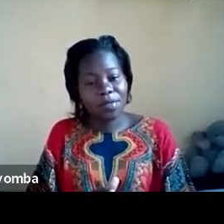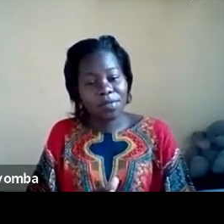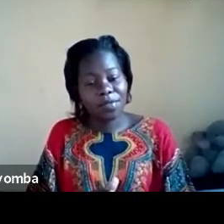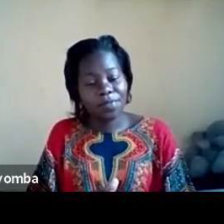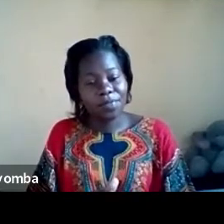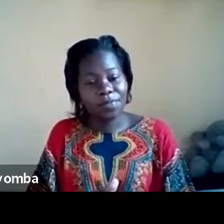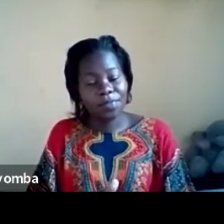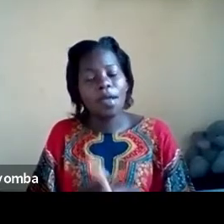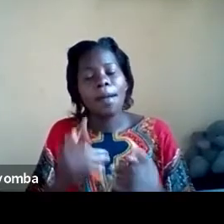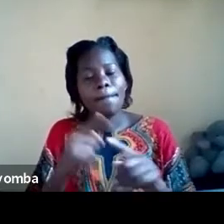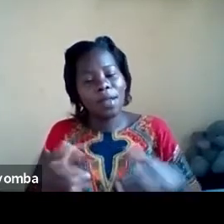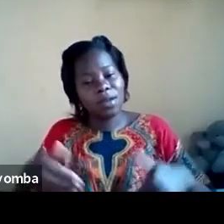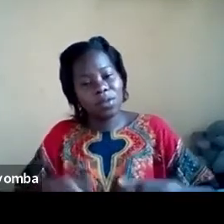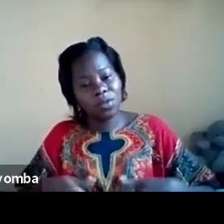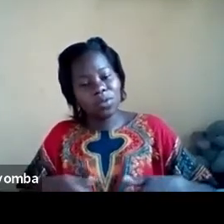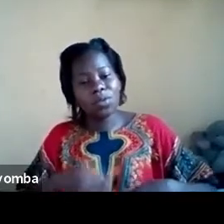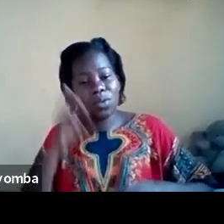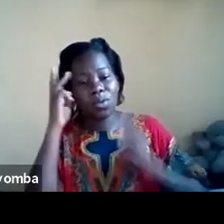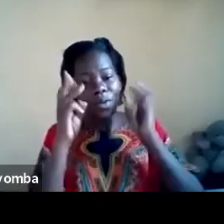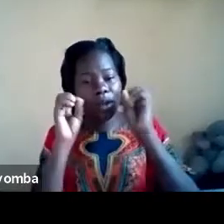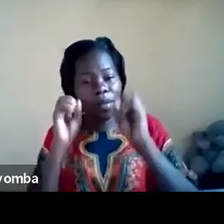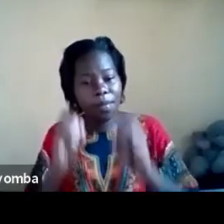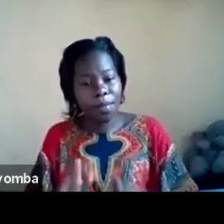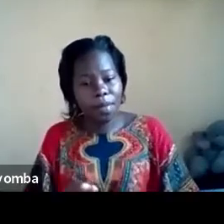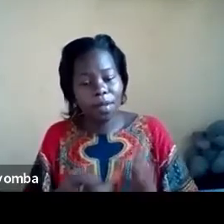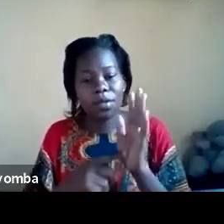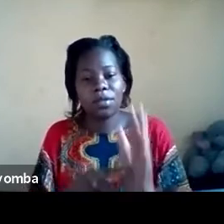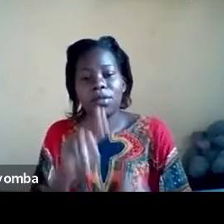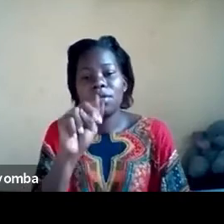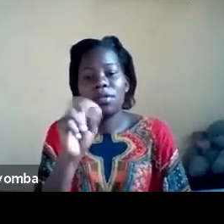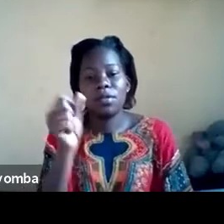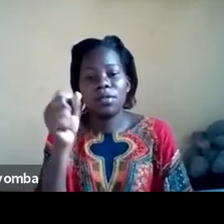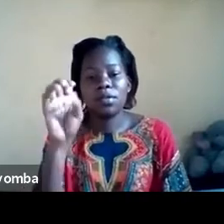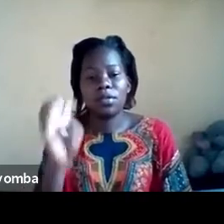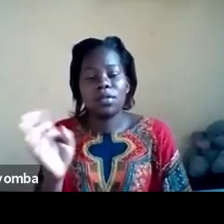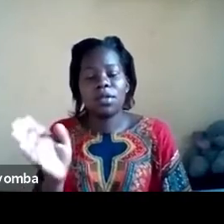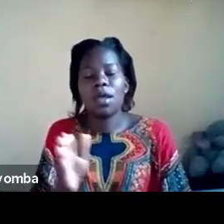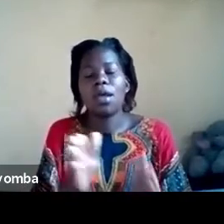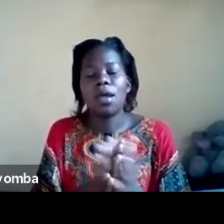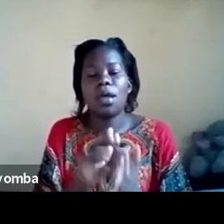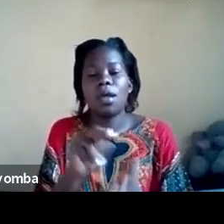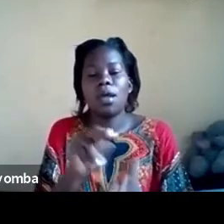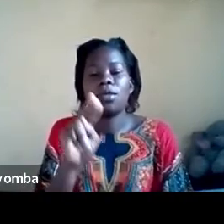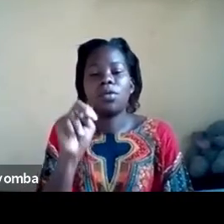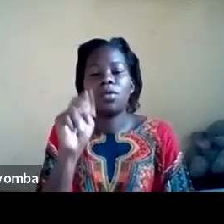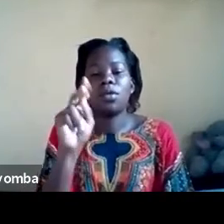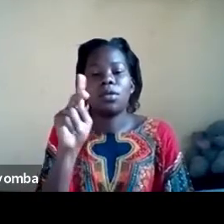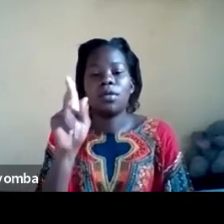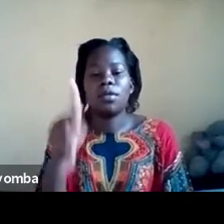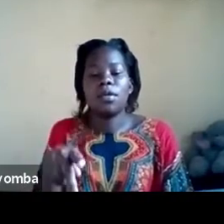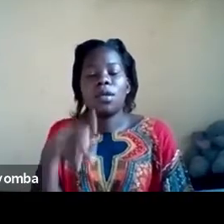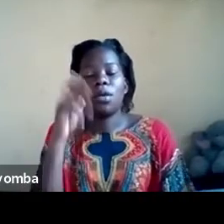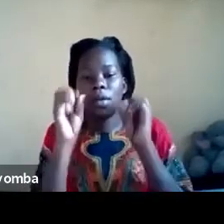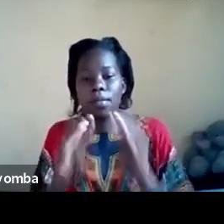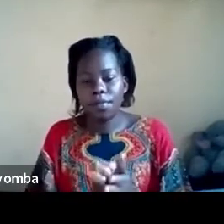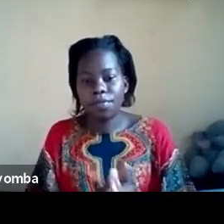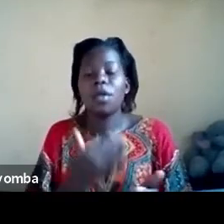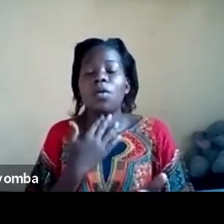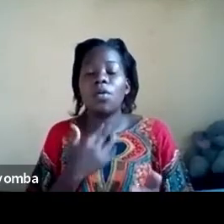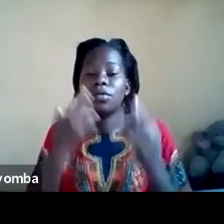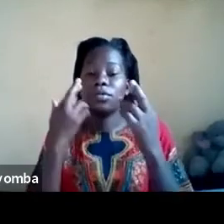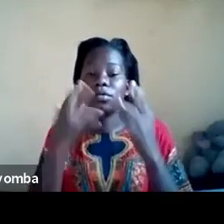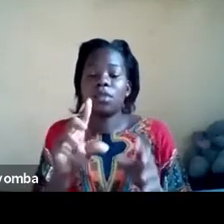youth that NASE and UNDP is focusing on. I would want to start by pointing